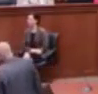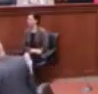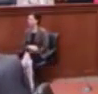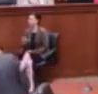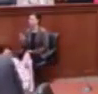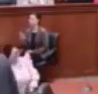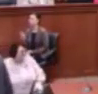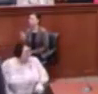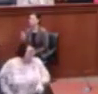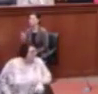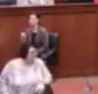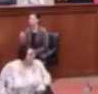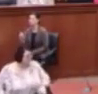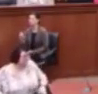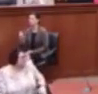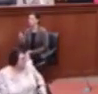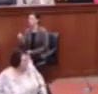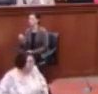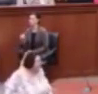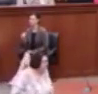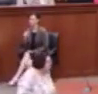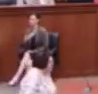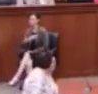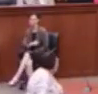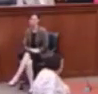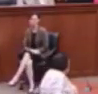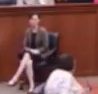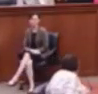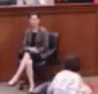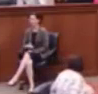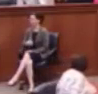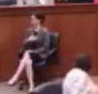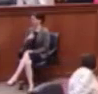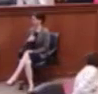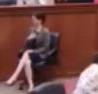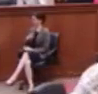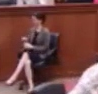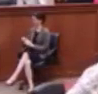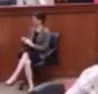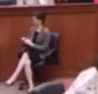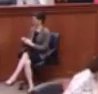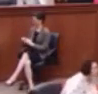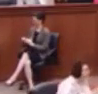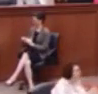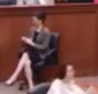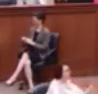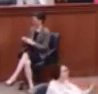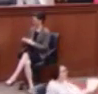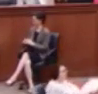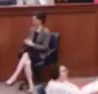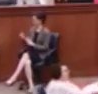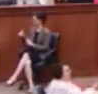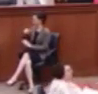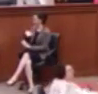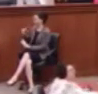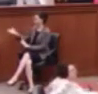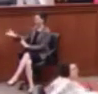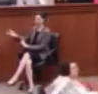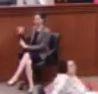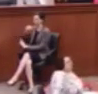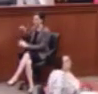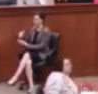Mr. Broadwater, we'll go ahead and start with you. I'll be glad to. I'll be happy to defer to the lady, whatever the chair